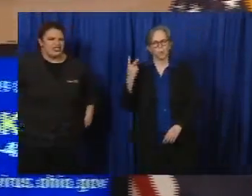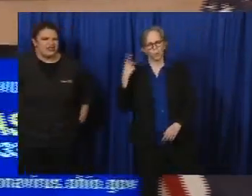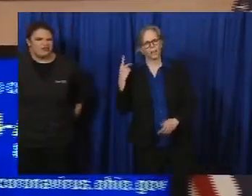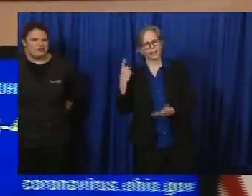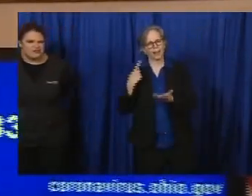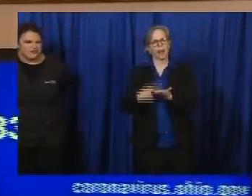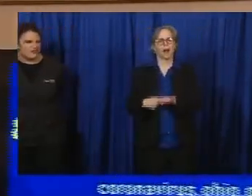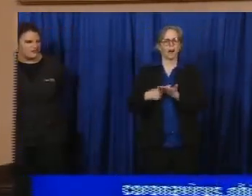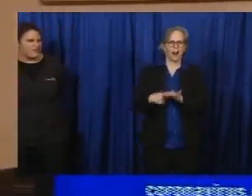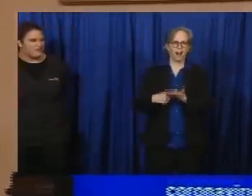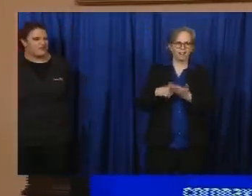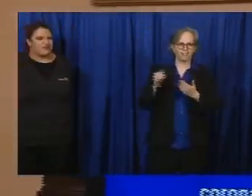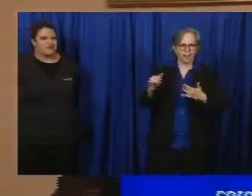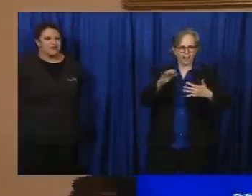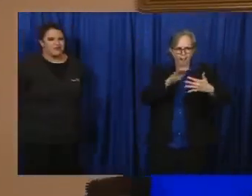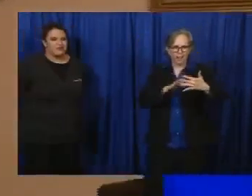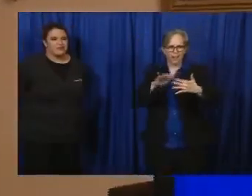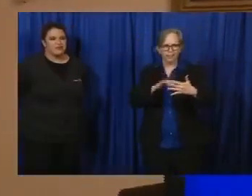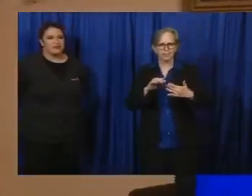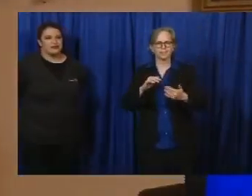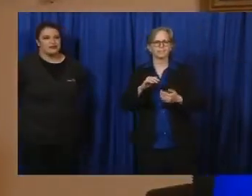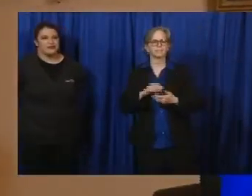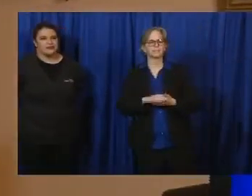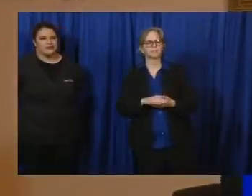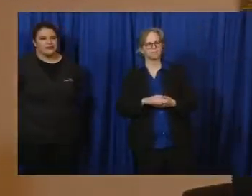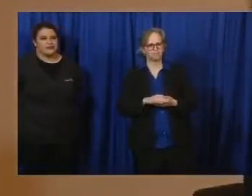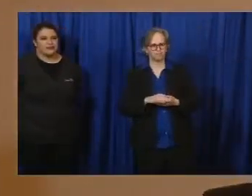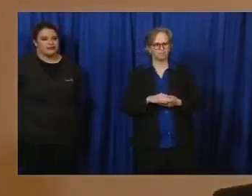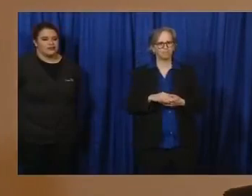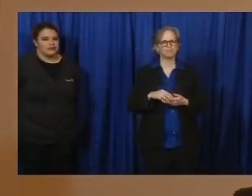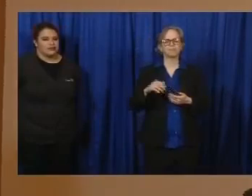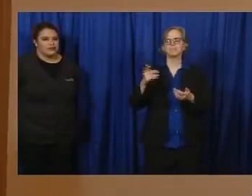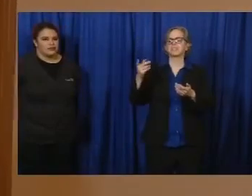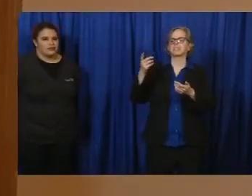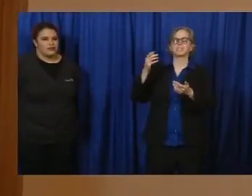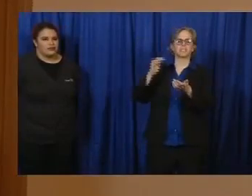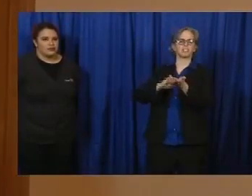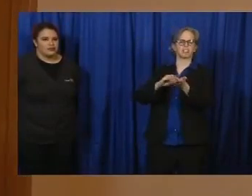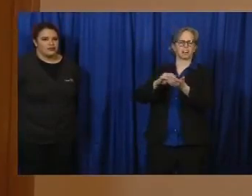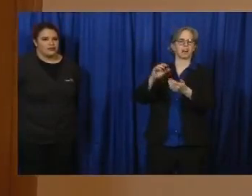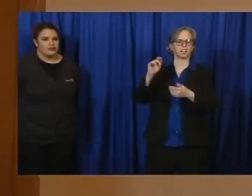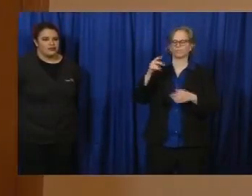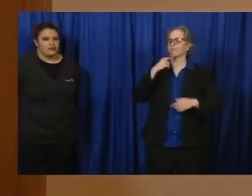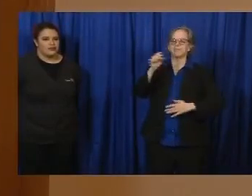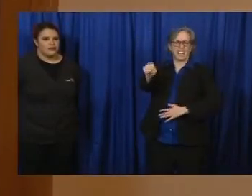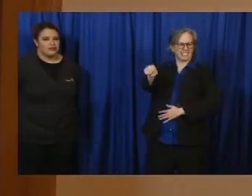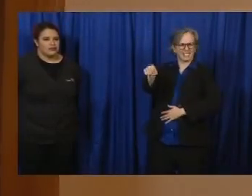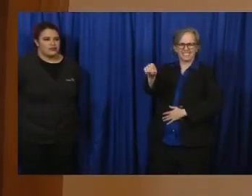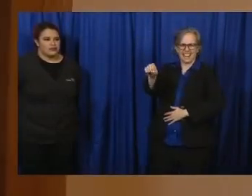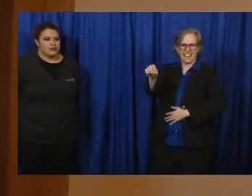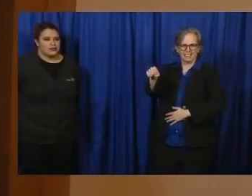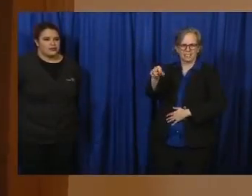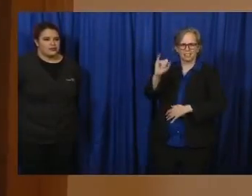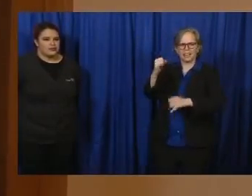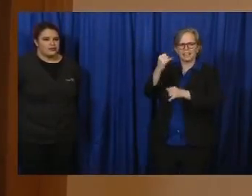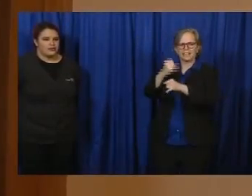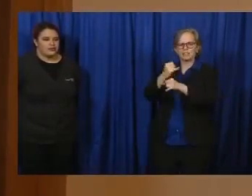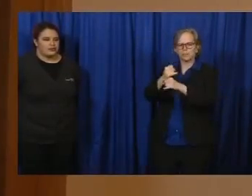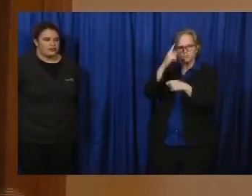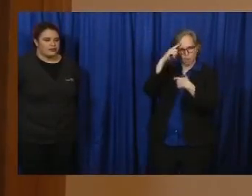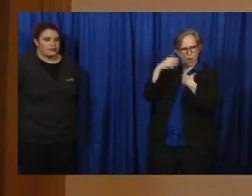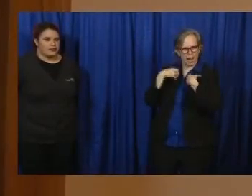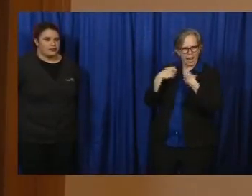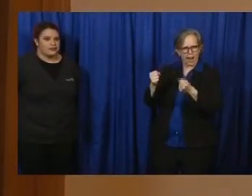that study is some modeling that's being done at the Institute for Health Metrics in Washington State, which is one of